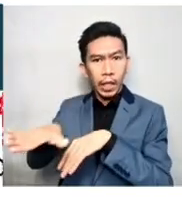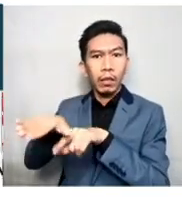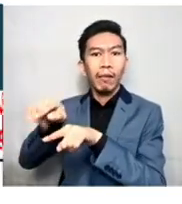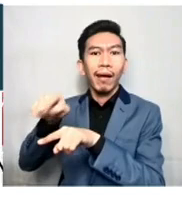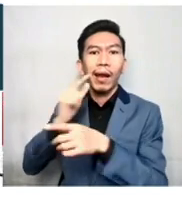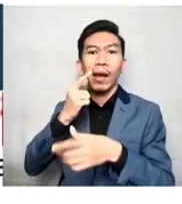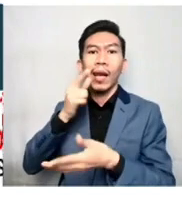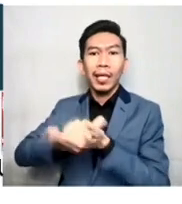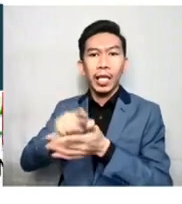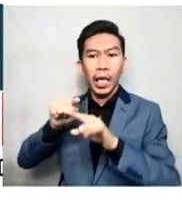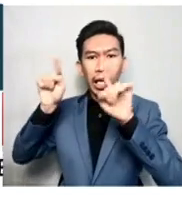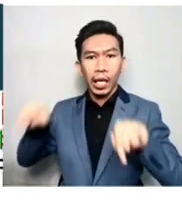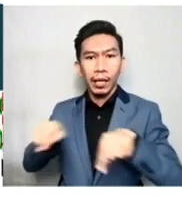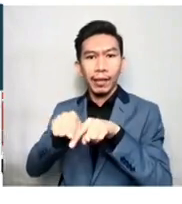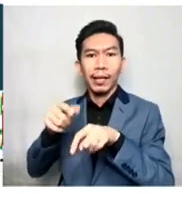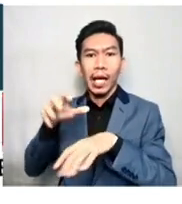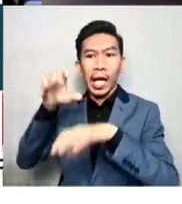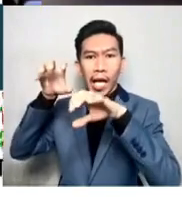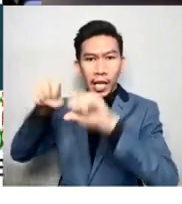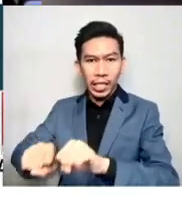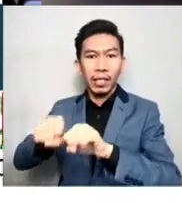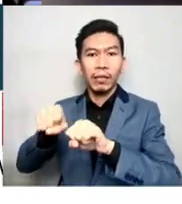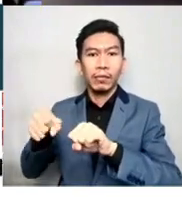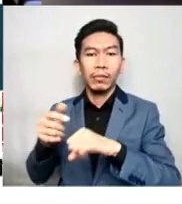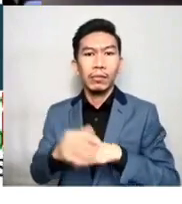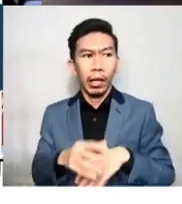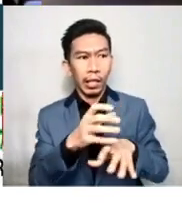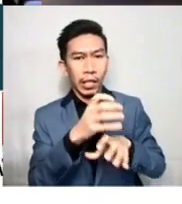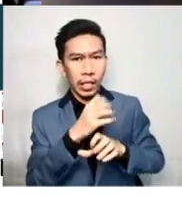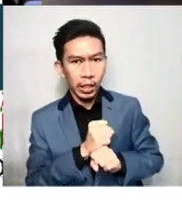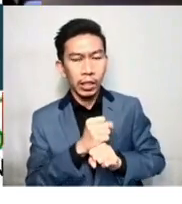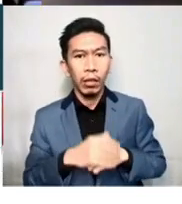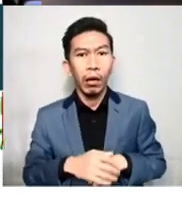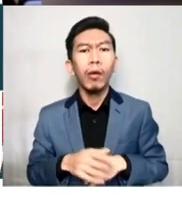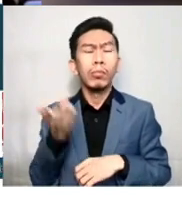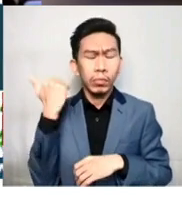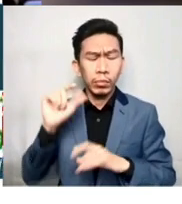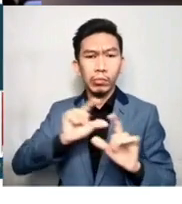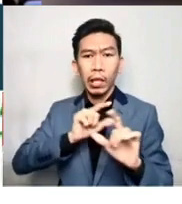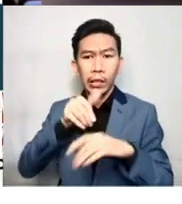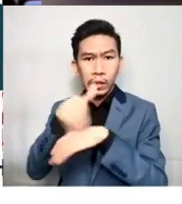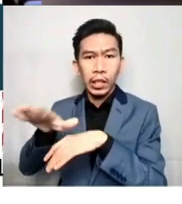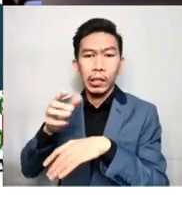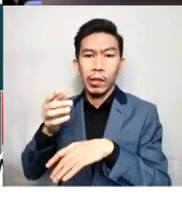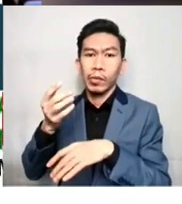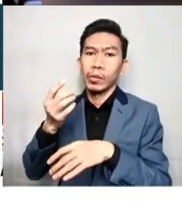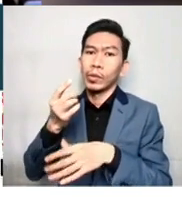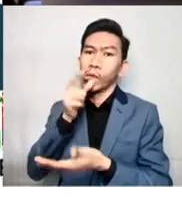being served with a warrant. Mm-hmm. When he was accused of being of fighting back or